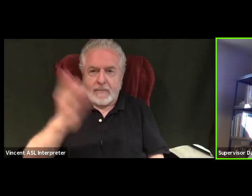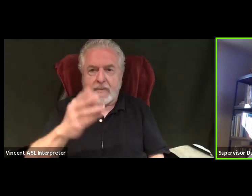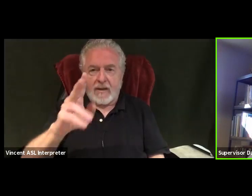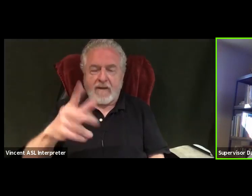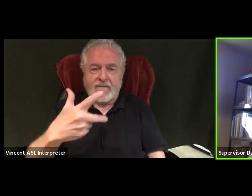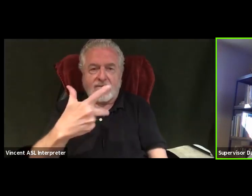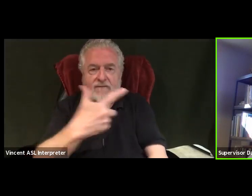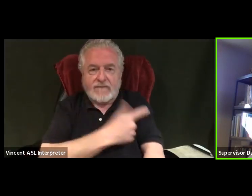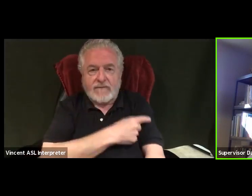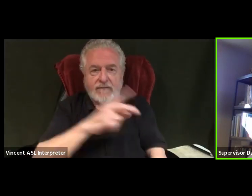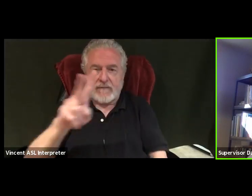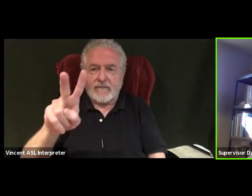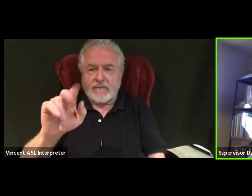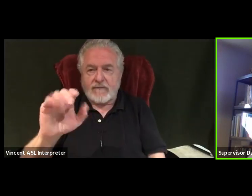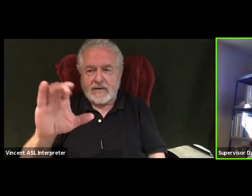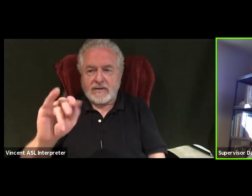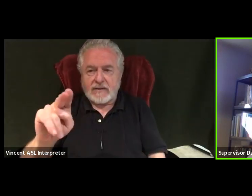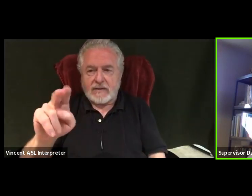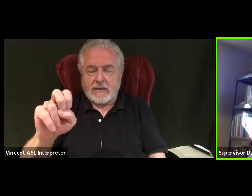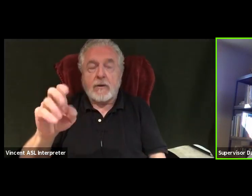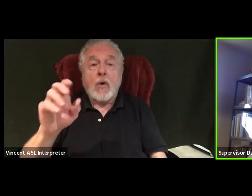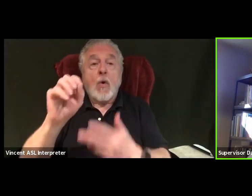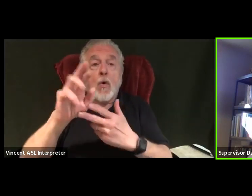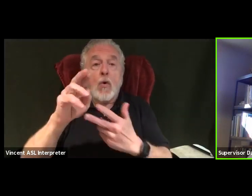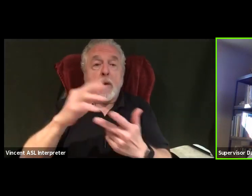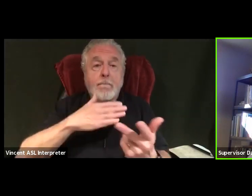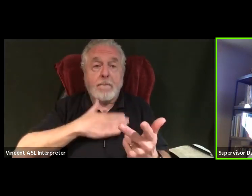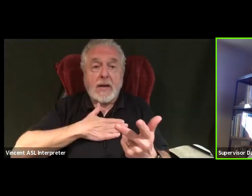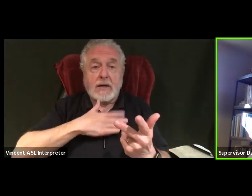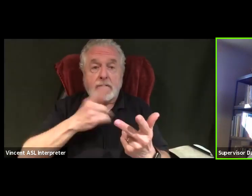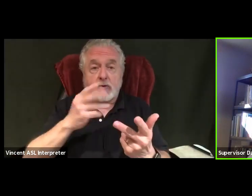socoemergency.org/vaccine, or you can go to